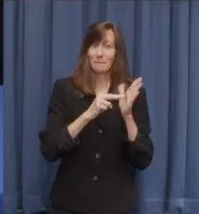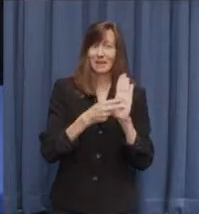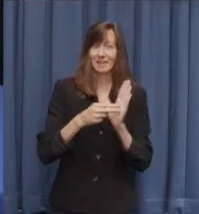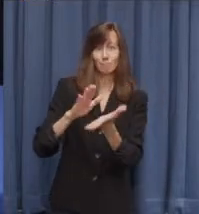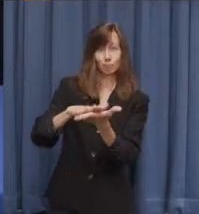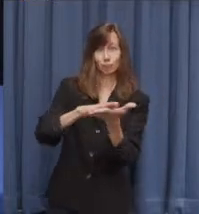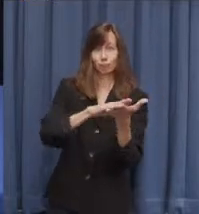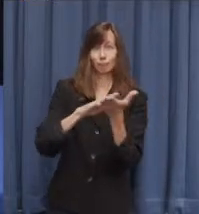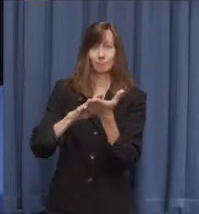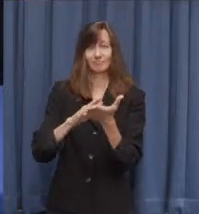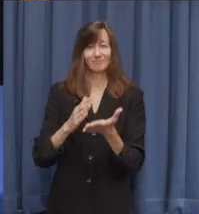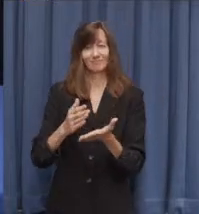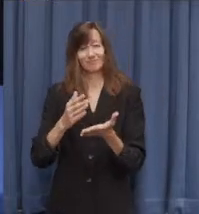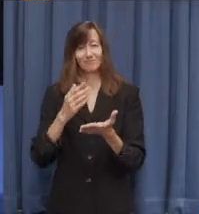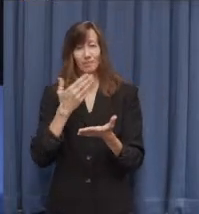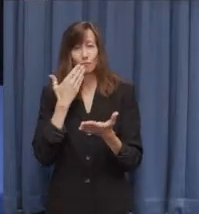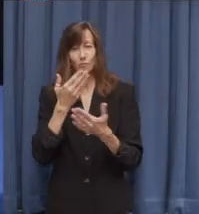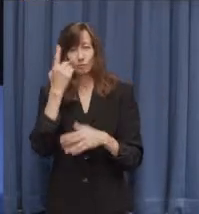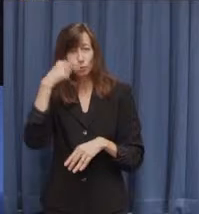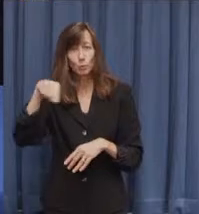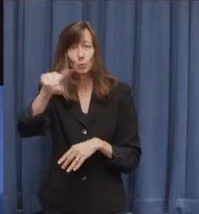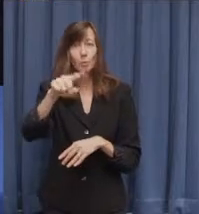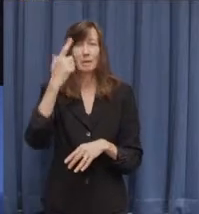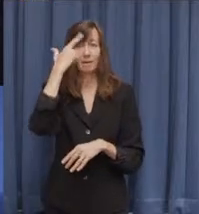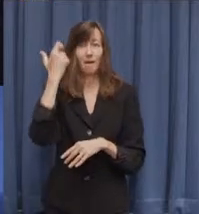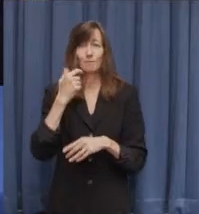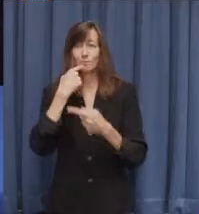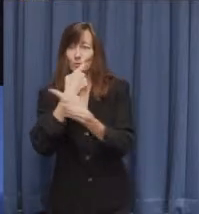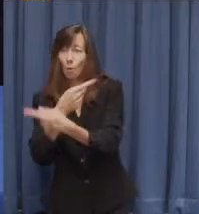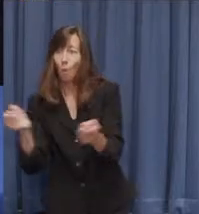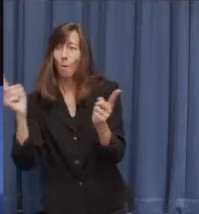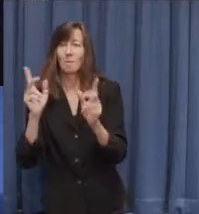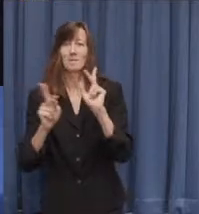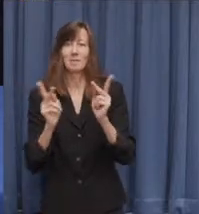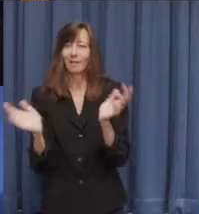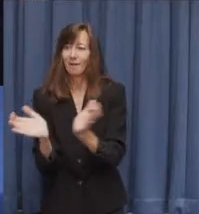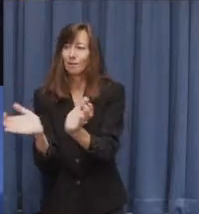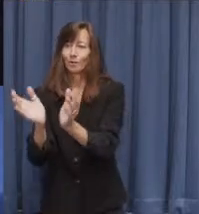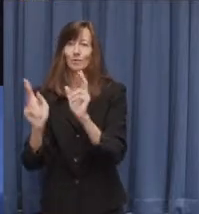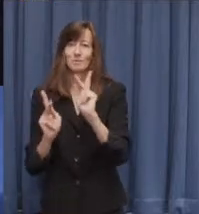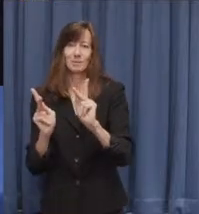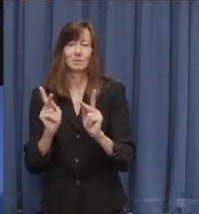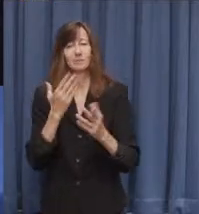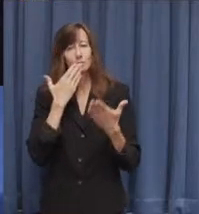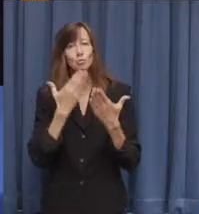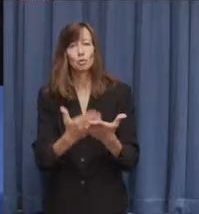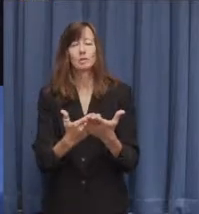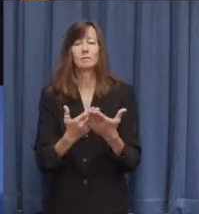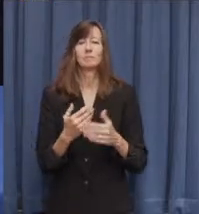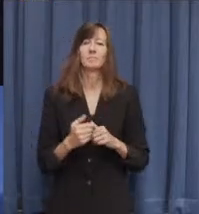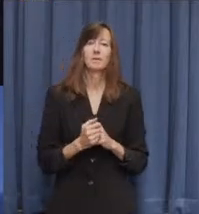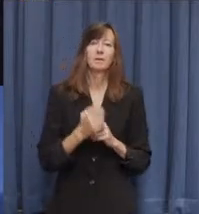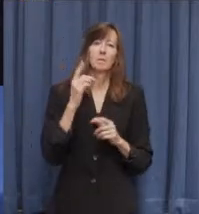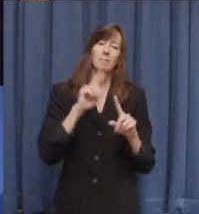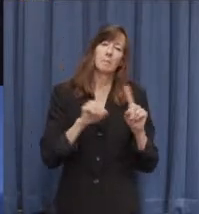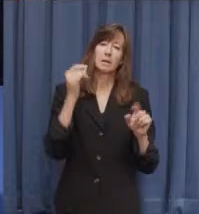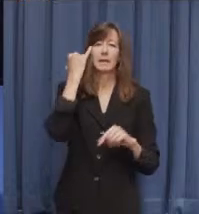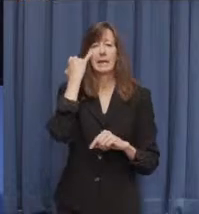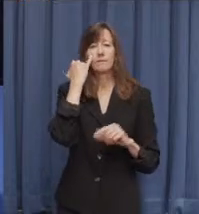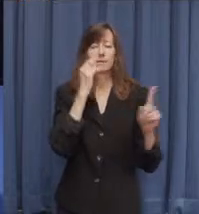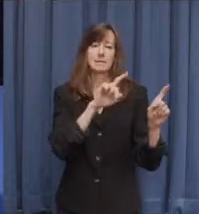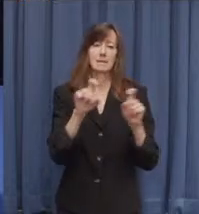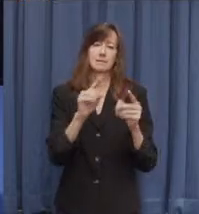hope that of course, as the testing numbers go up, the positive numbers stay flat, or ideally they continue